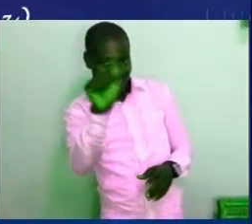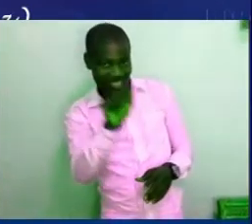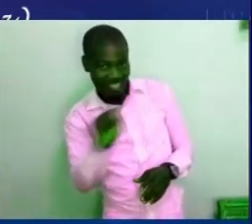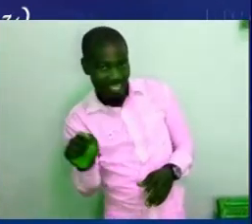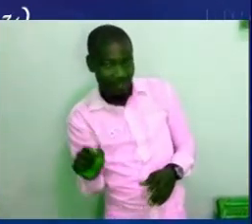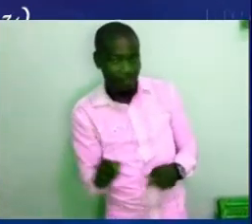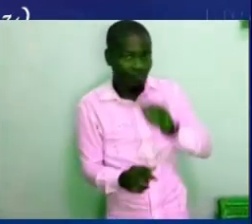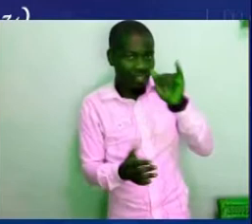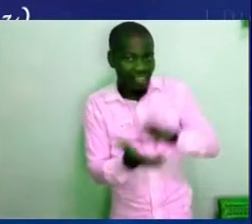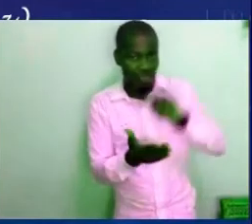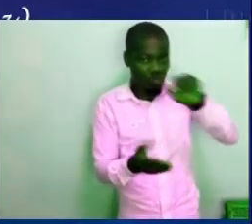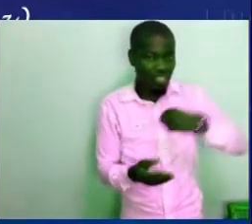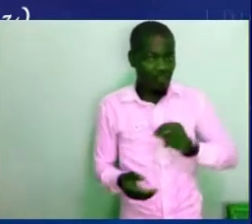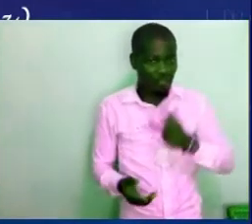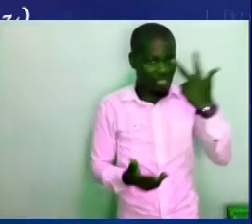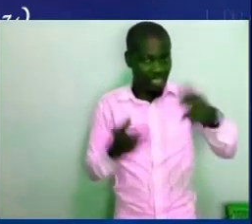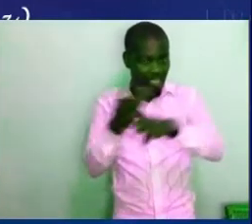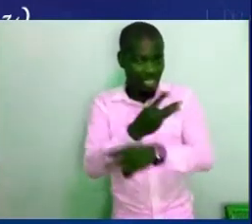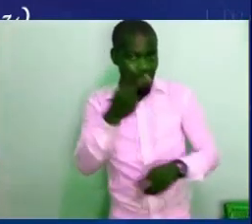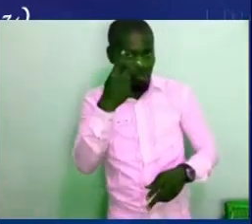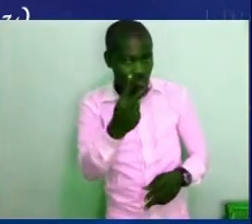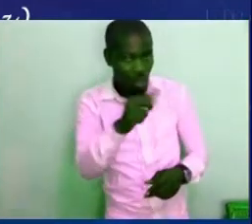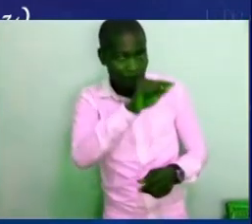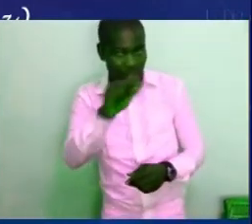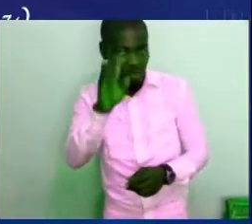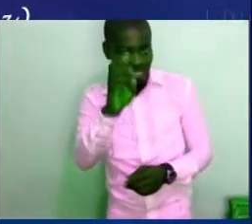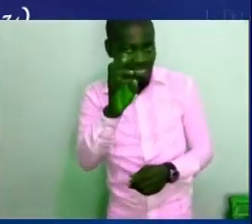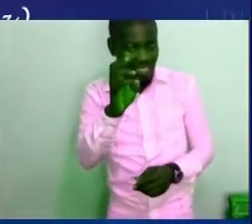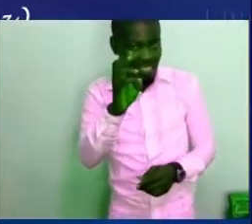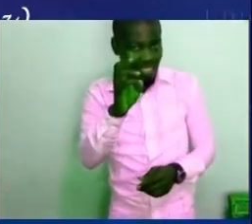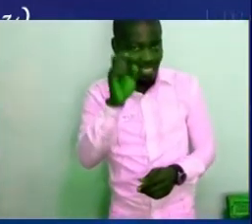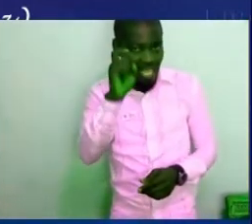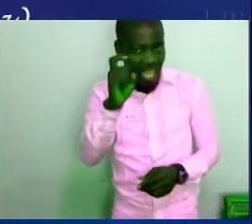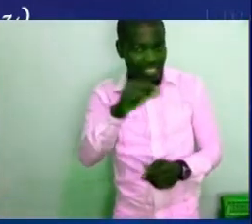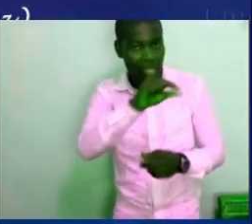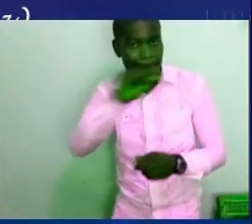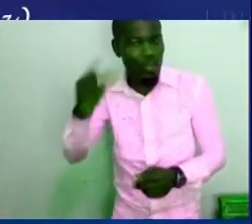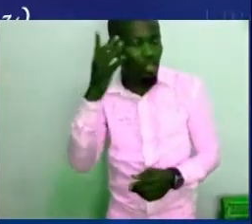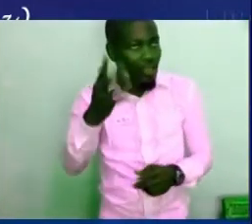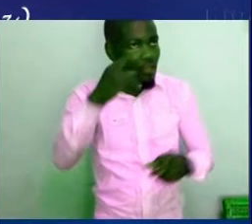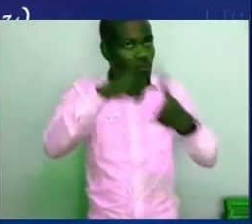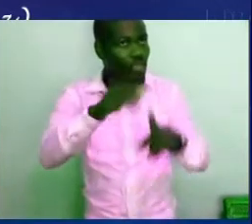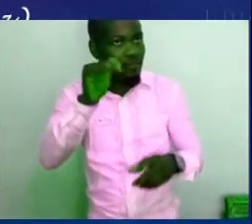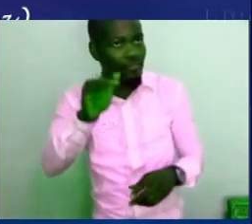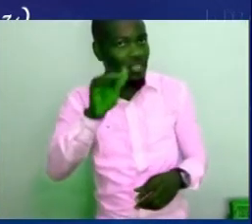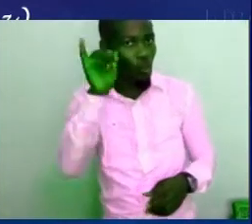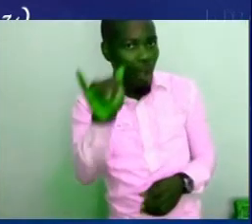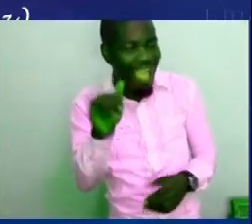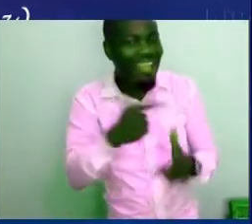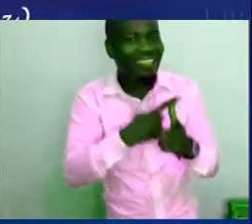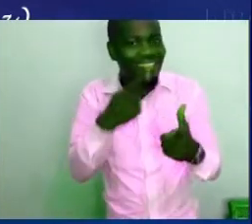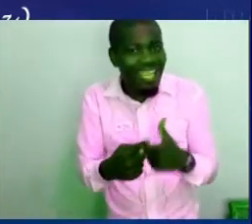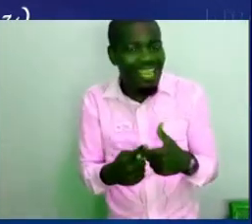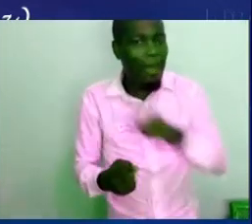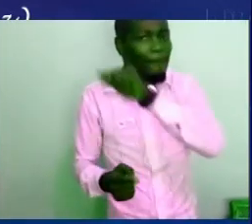3 and the 6z. And that's going to give us 3 times 2, you have minus 6x, minus 3 times